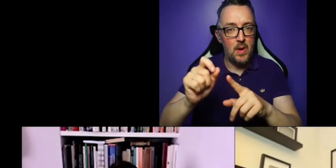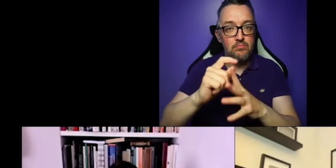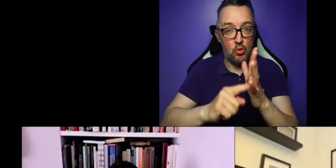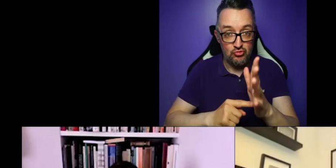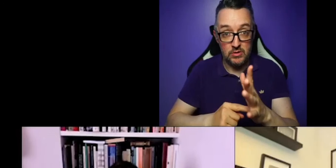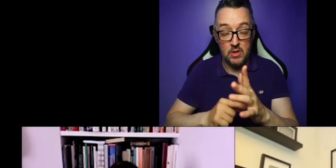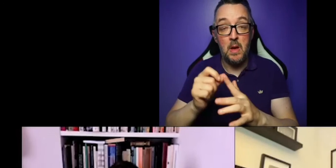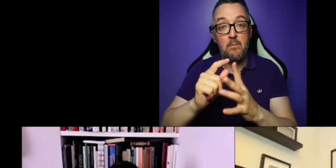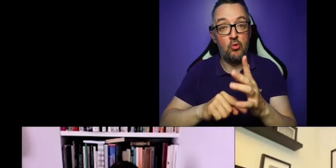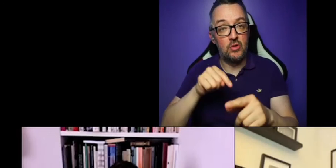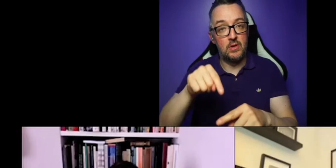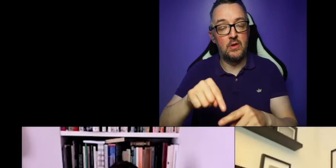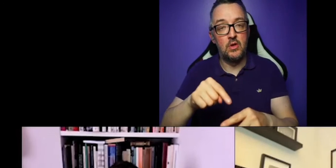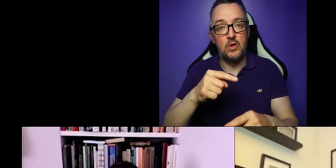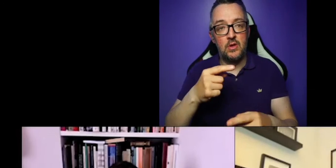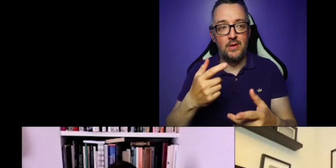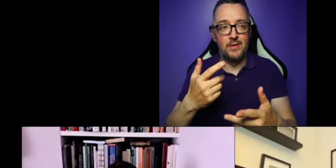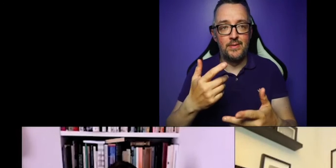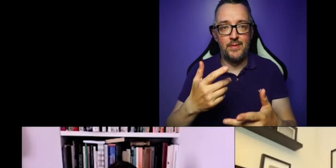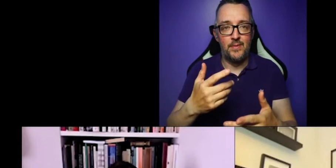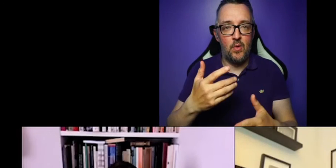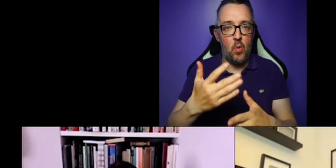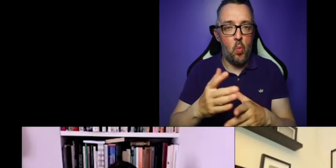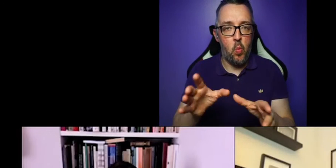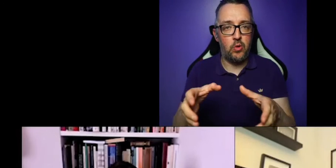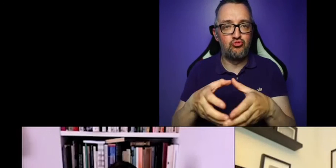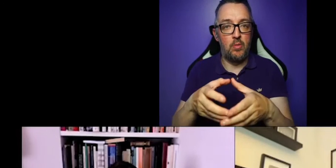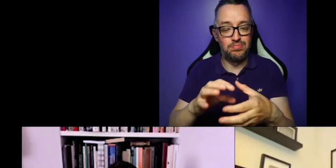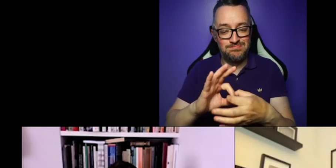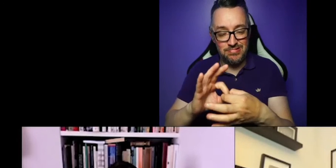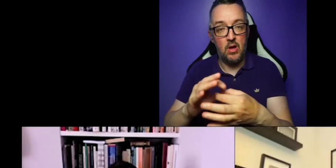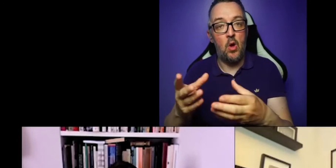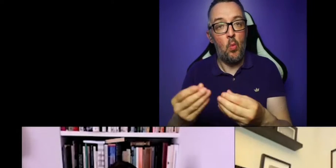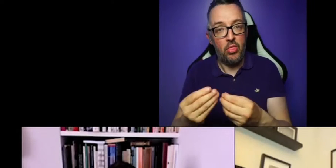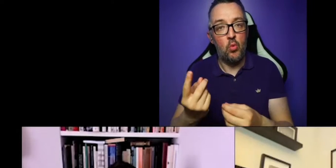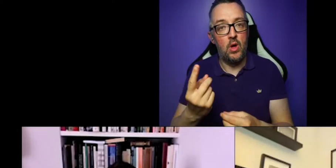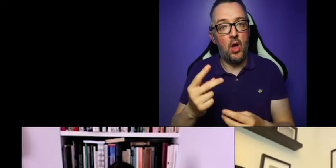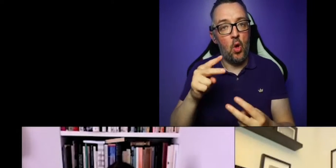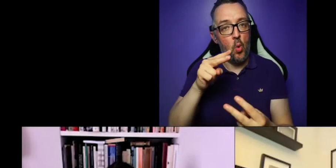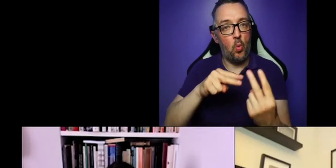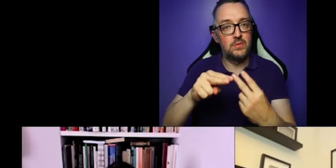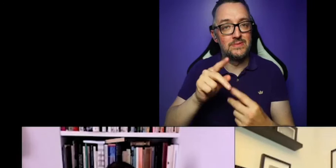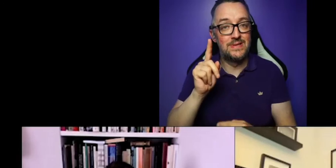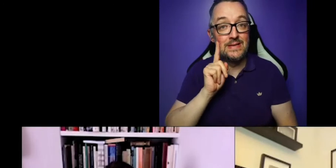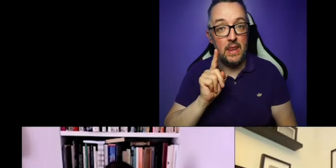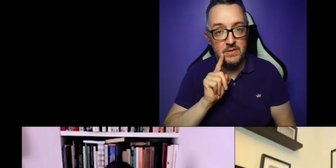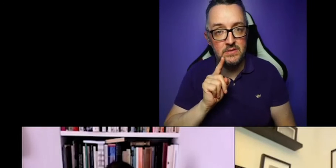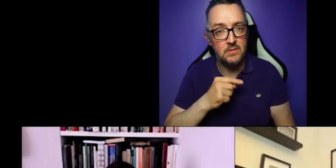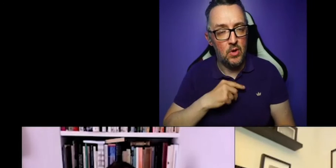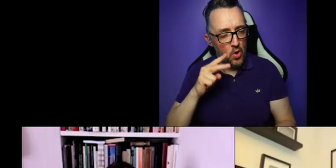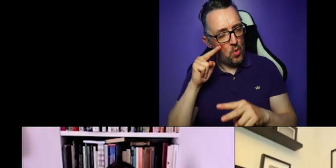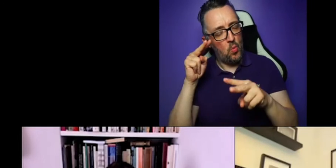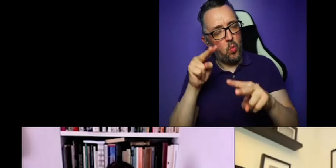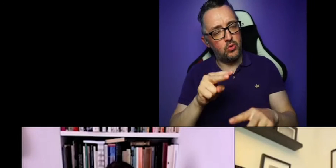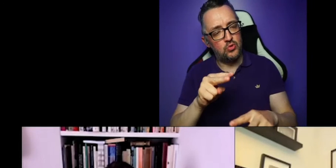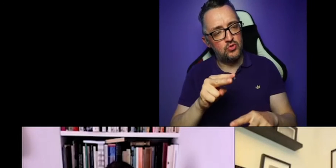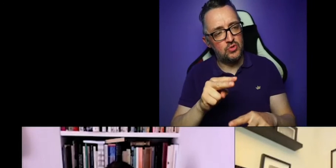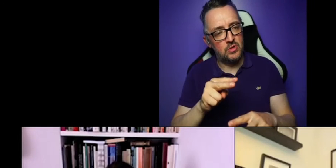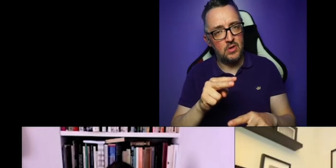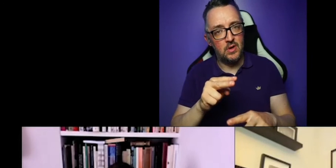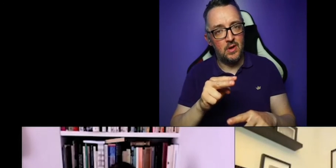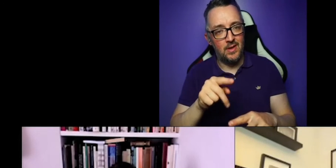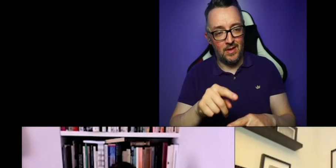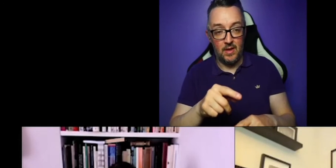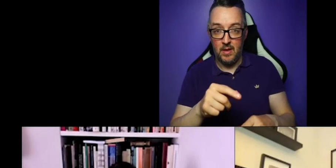project that is about co-creating workshops with autistic girls and watching them working and